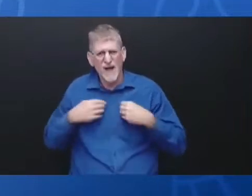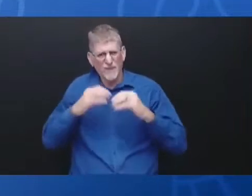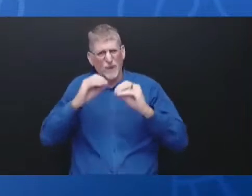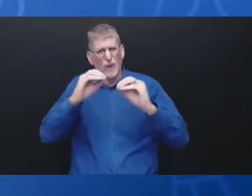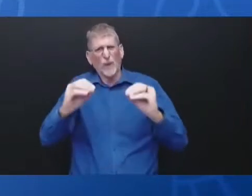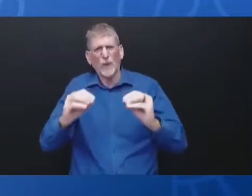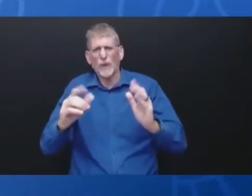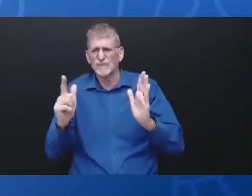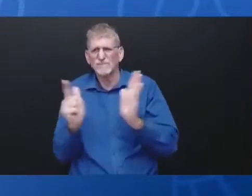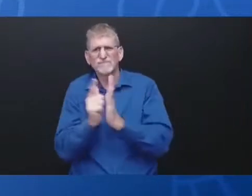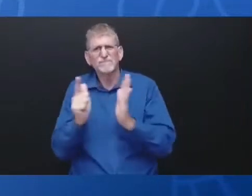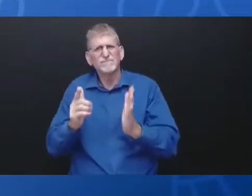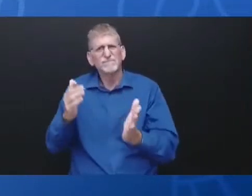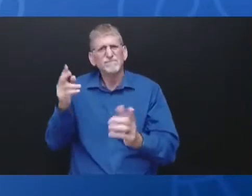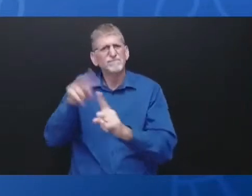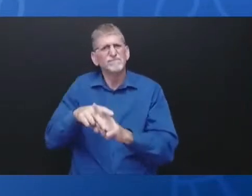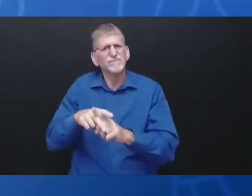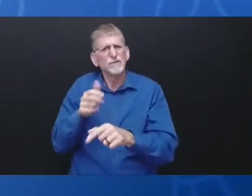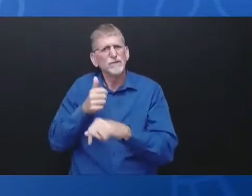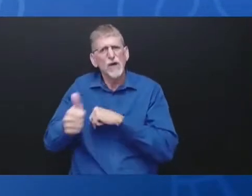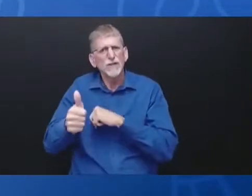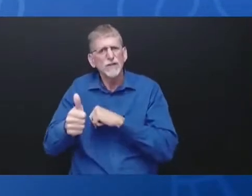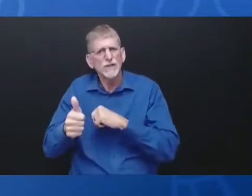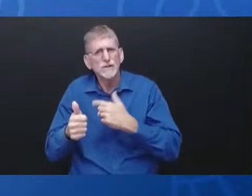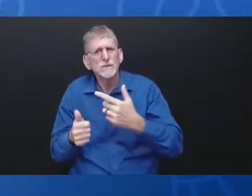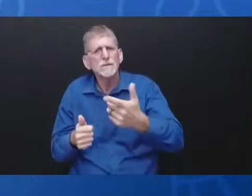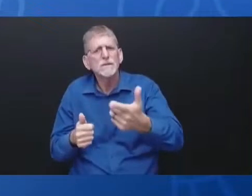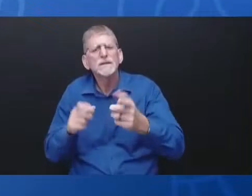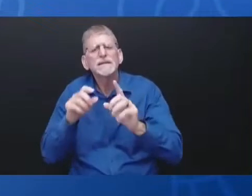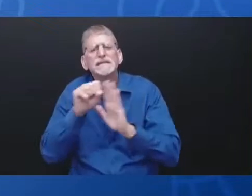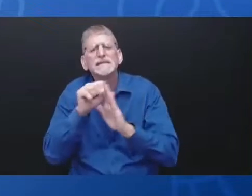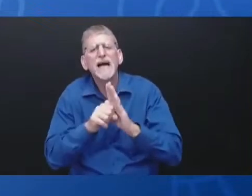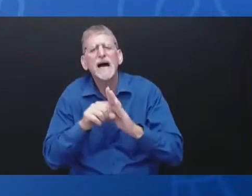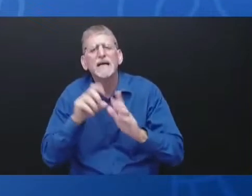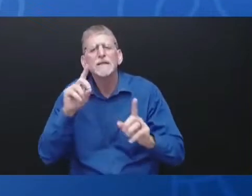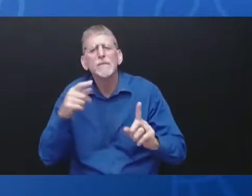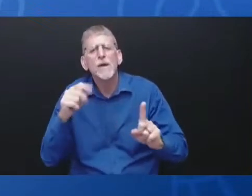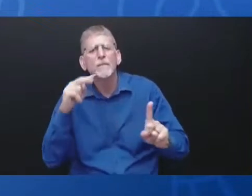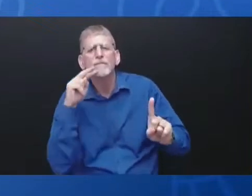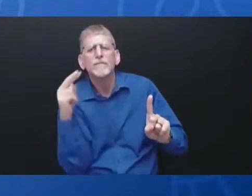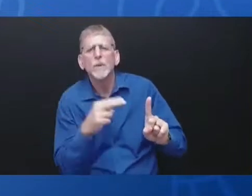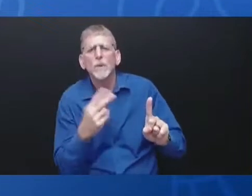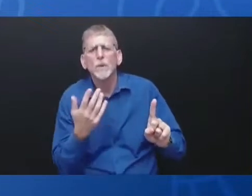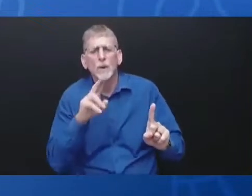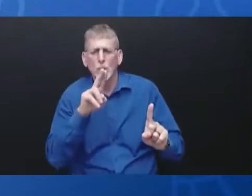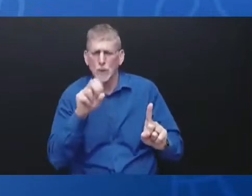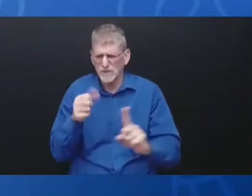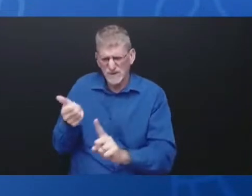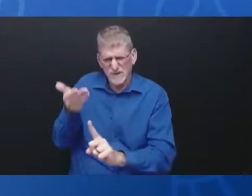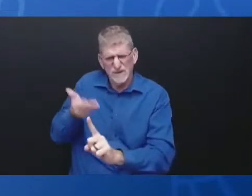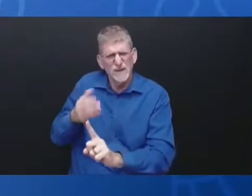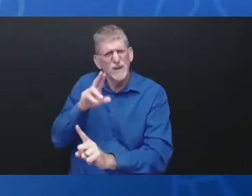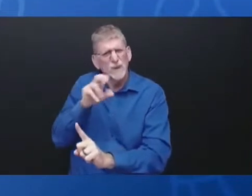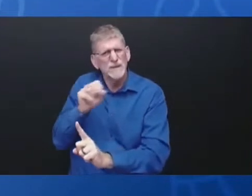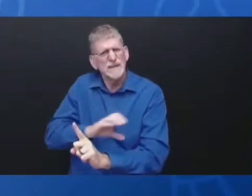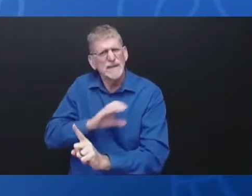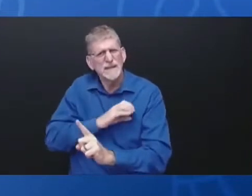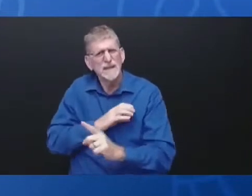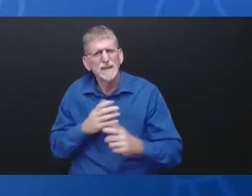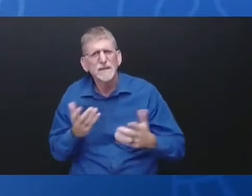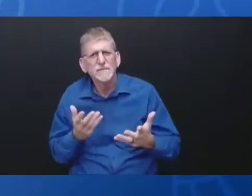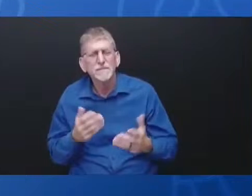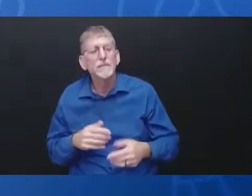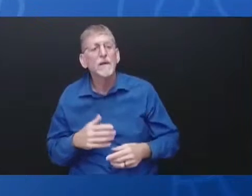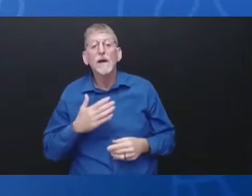rights of that U.S. citizen? Well, I think what's appropriate here is for me to not to, this is